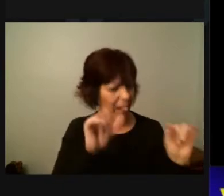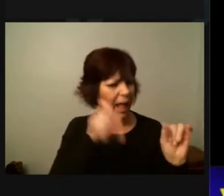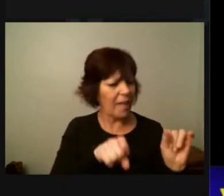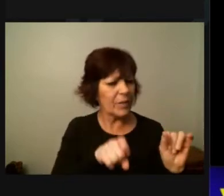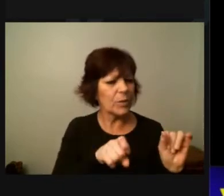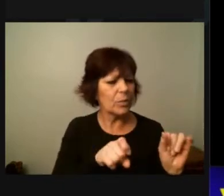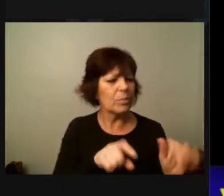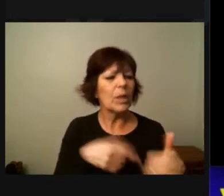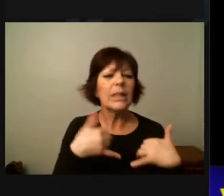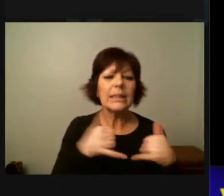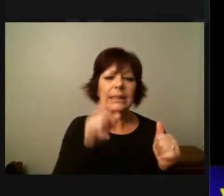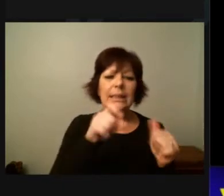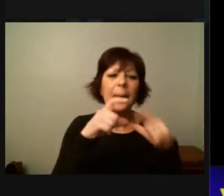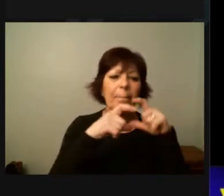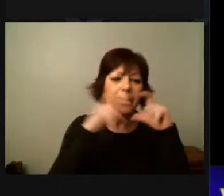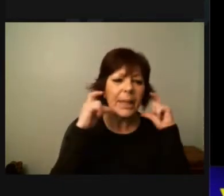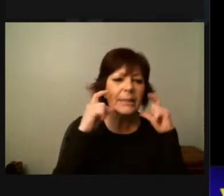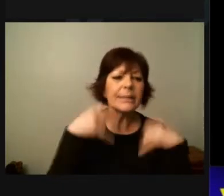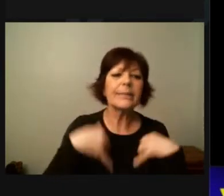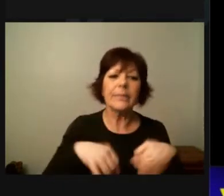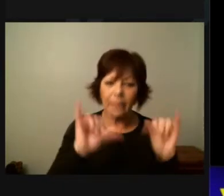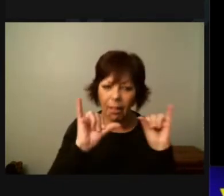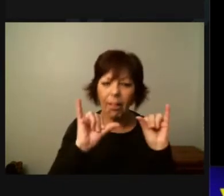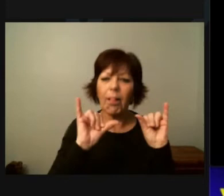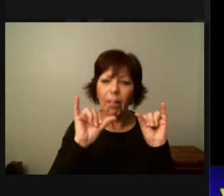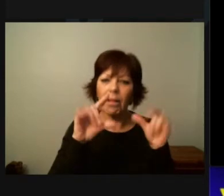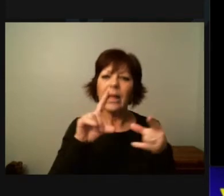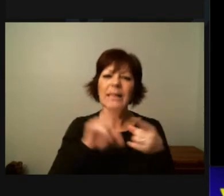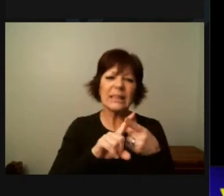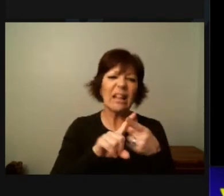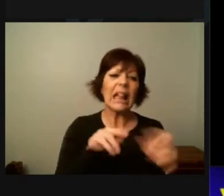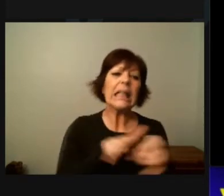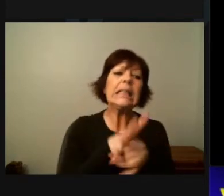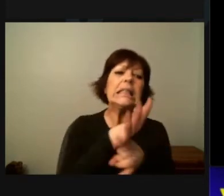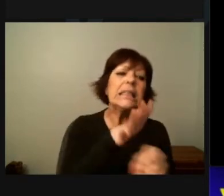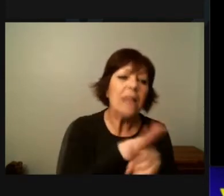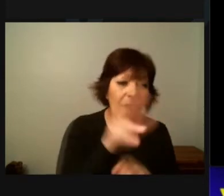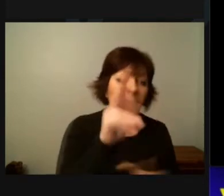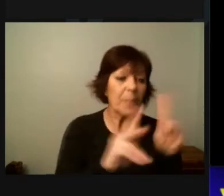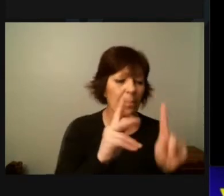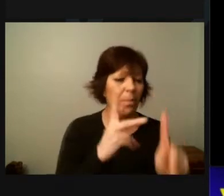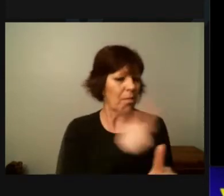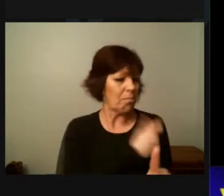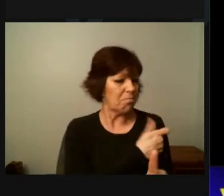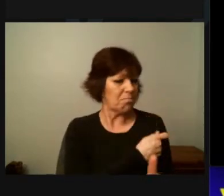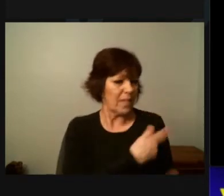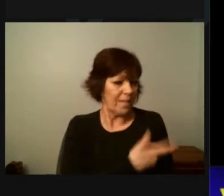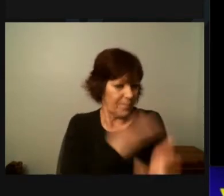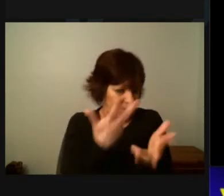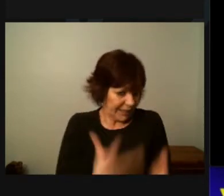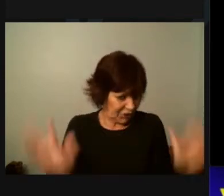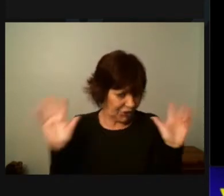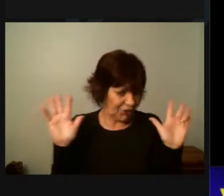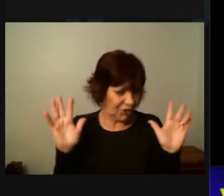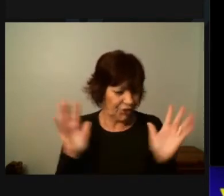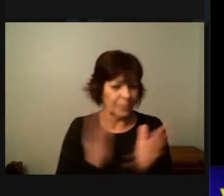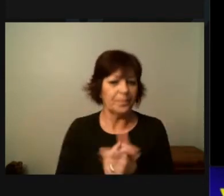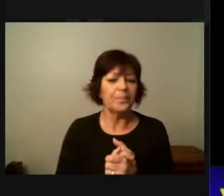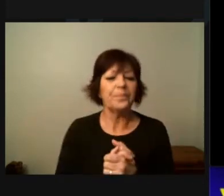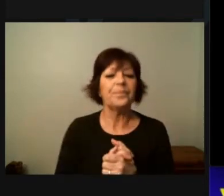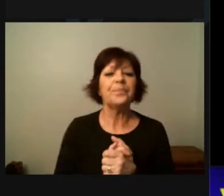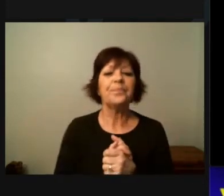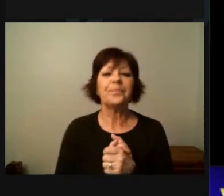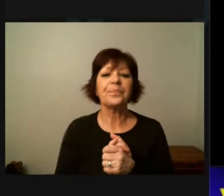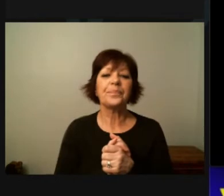we're going to need to wear masks until enough of us have gotten that immunity, either through being vaccinated or having had